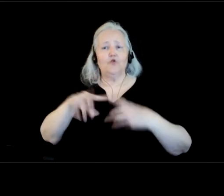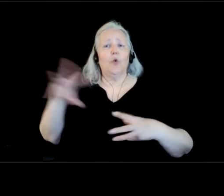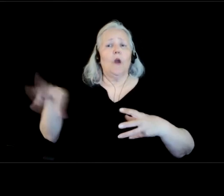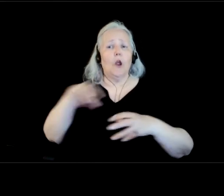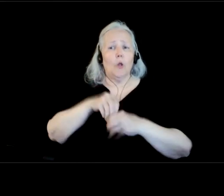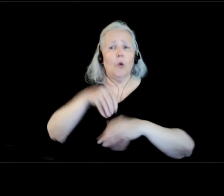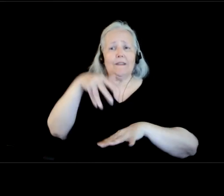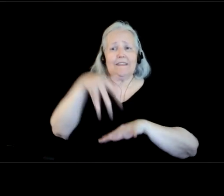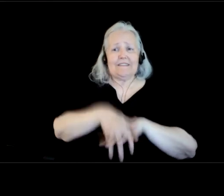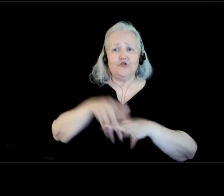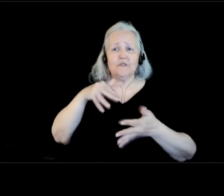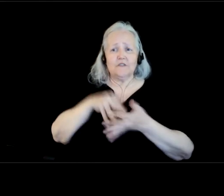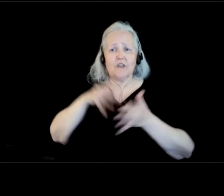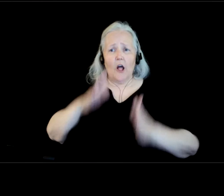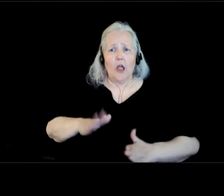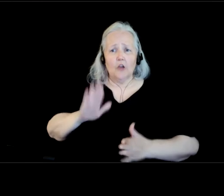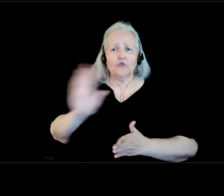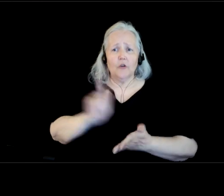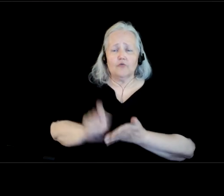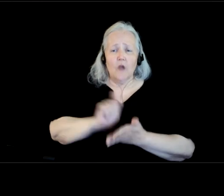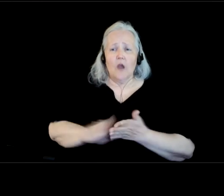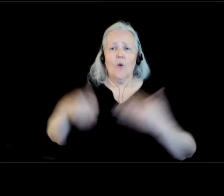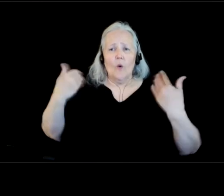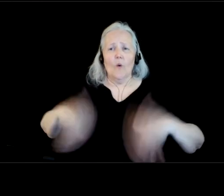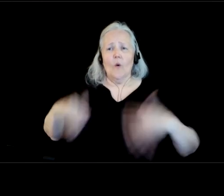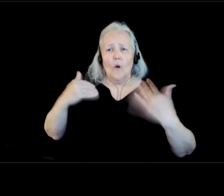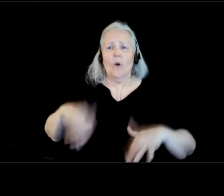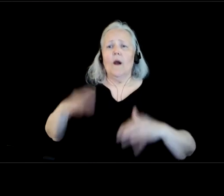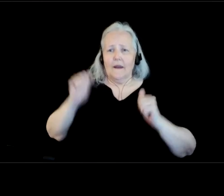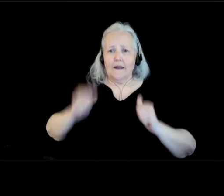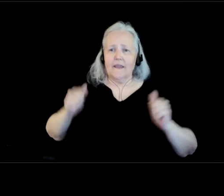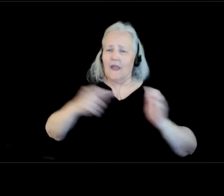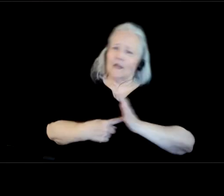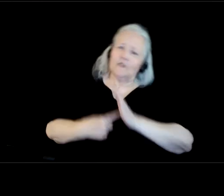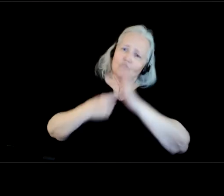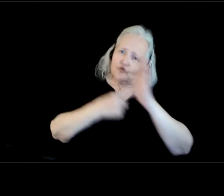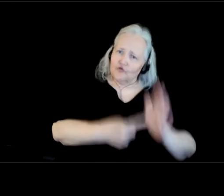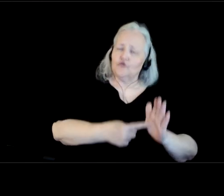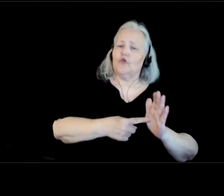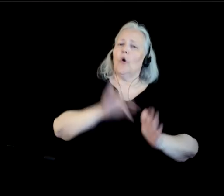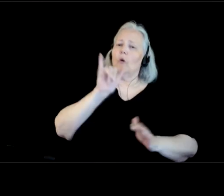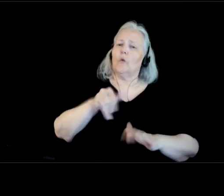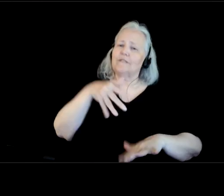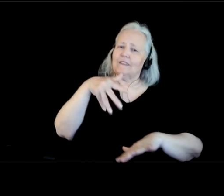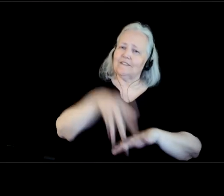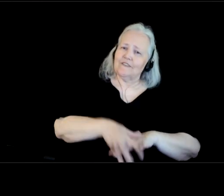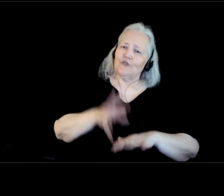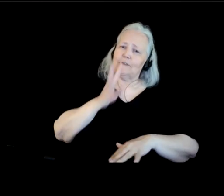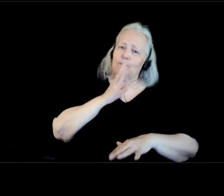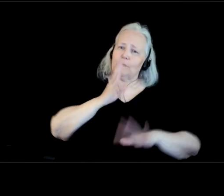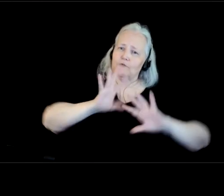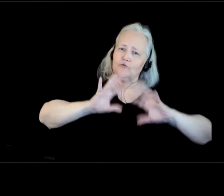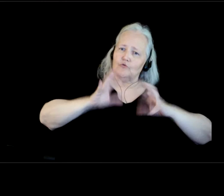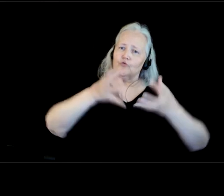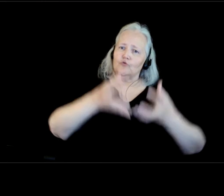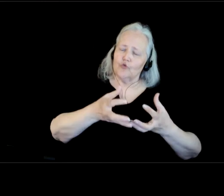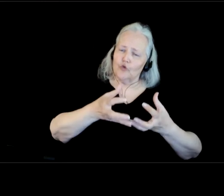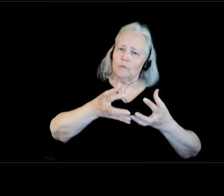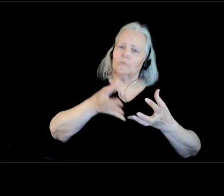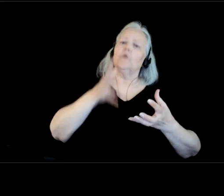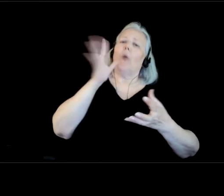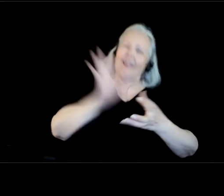scholars and a place to represent the interests of Indigenous speech communities who have the greatest interest in